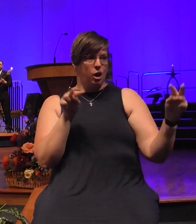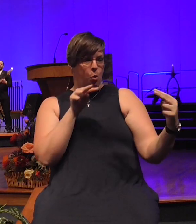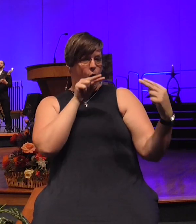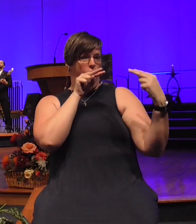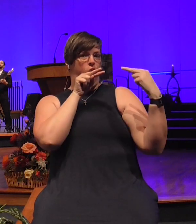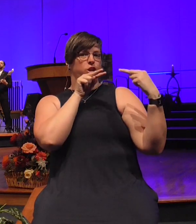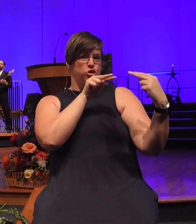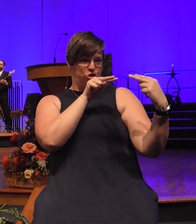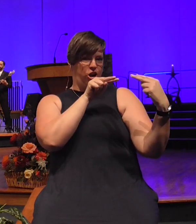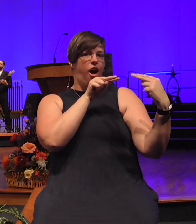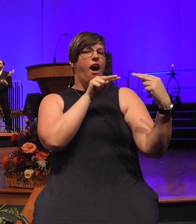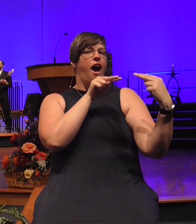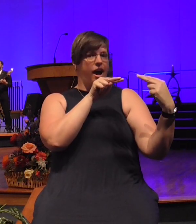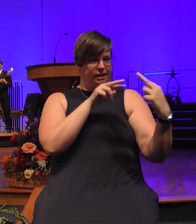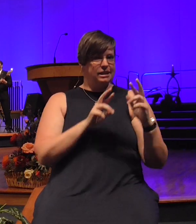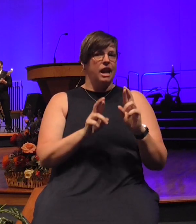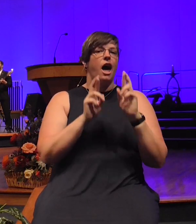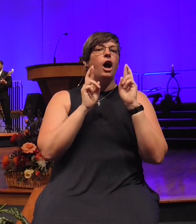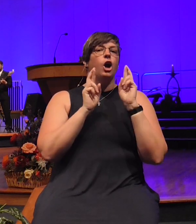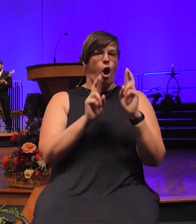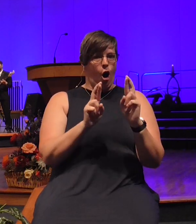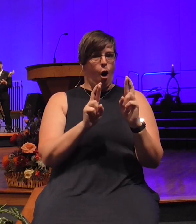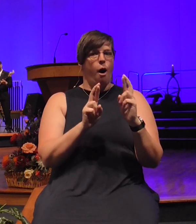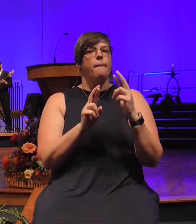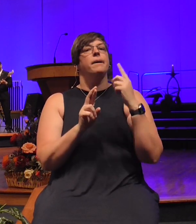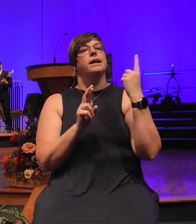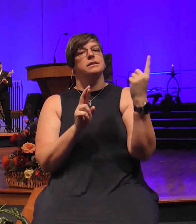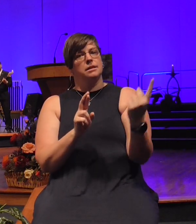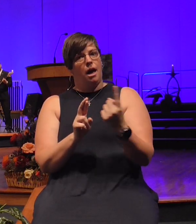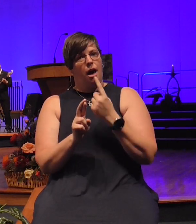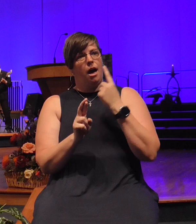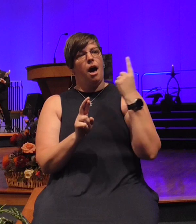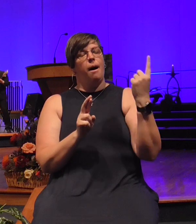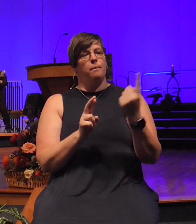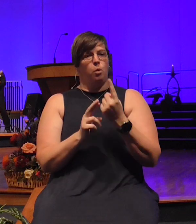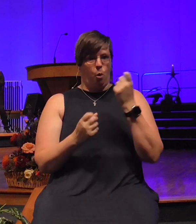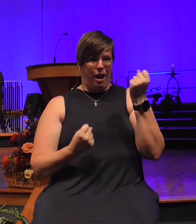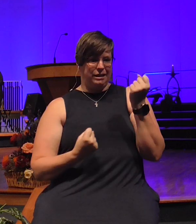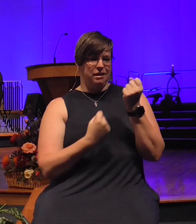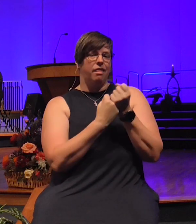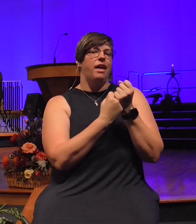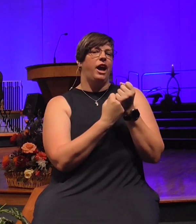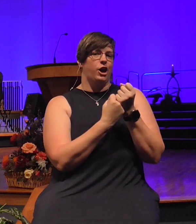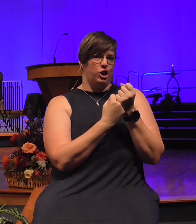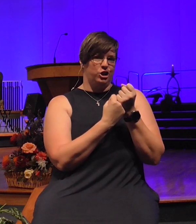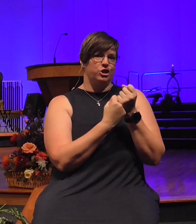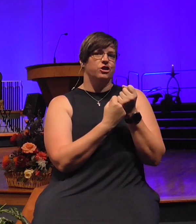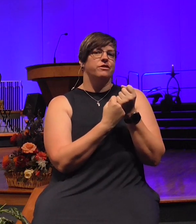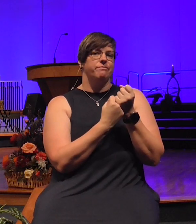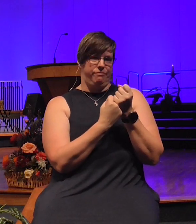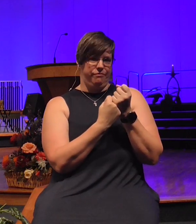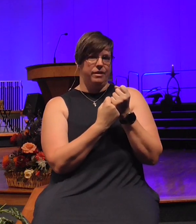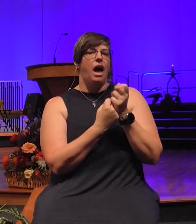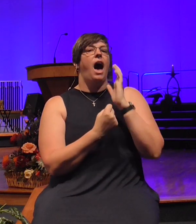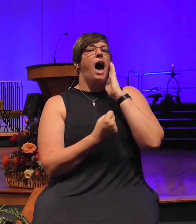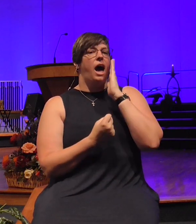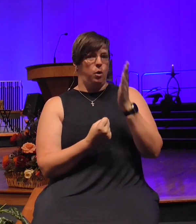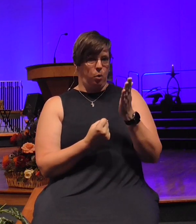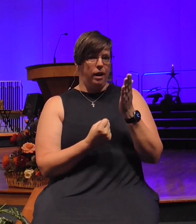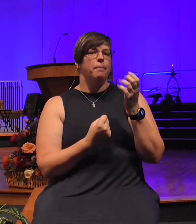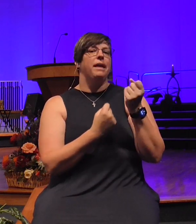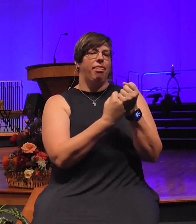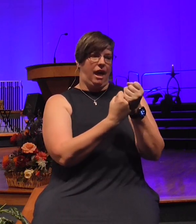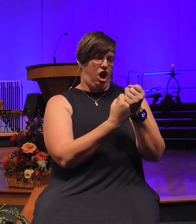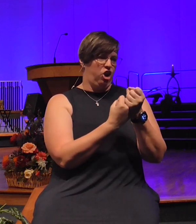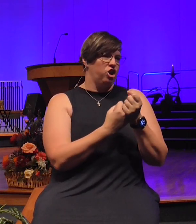their eyes and hoping I'm always there. I will